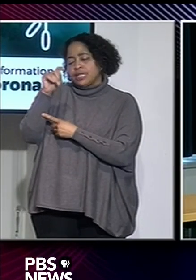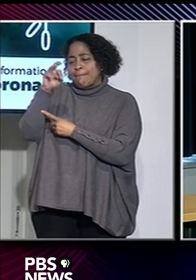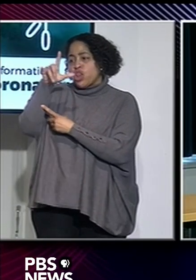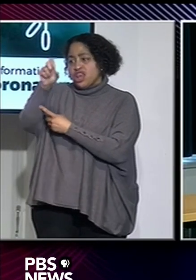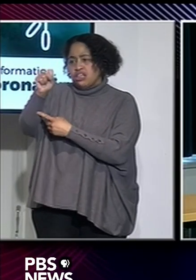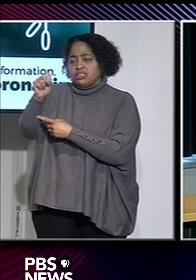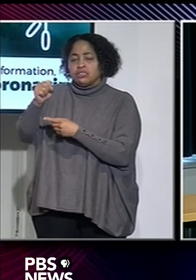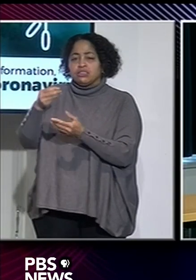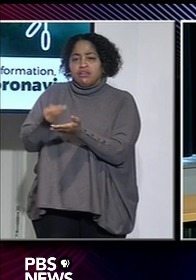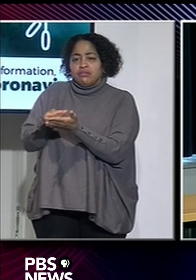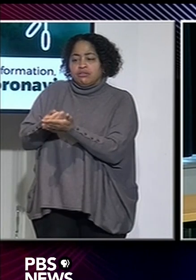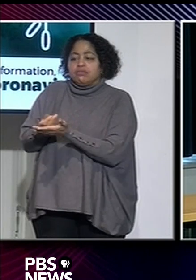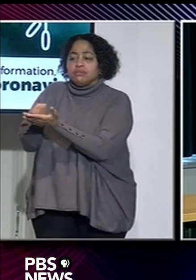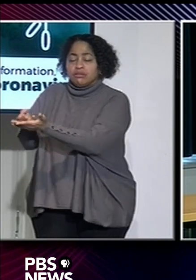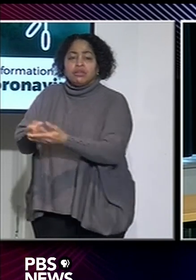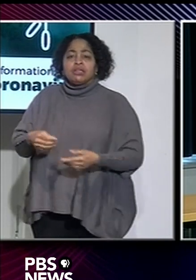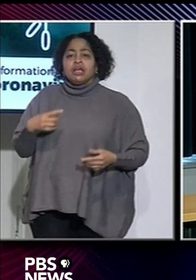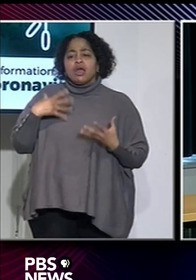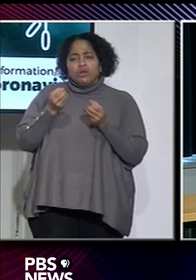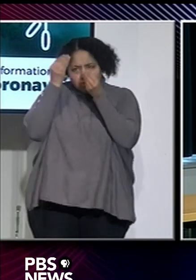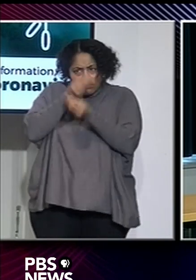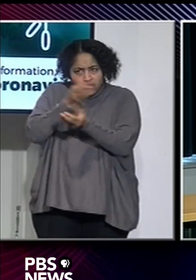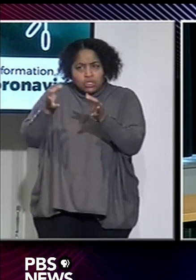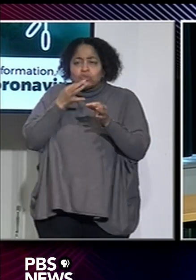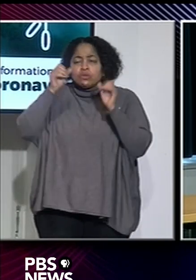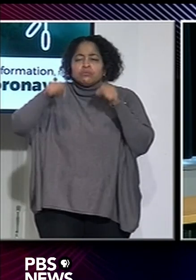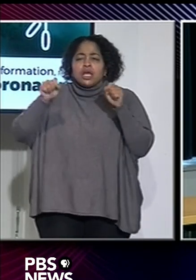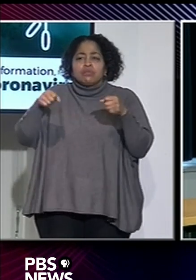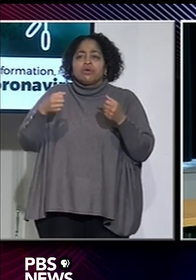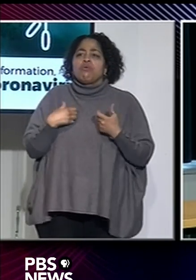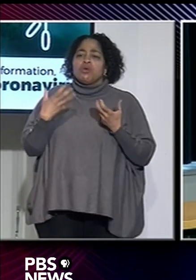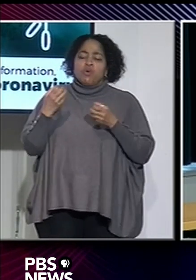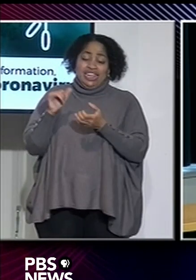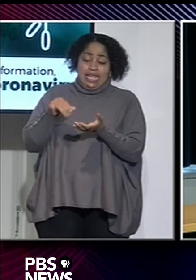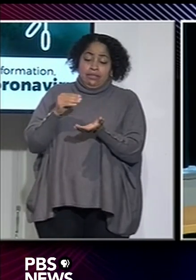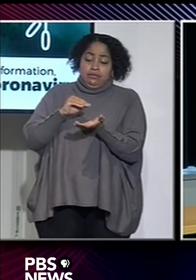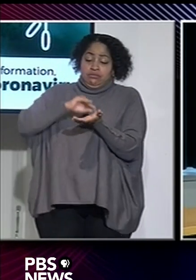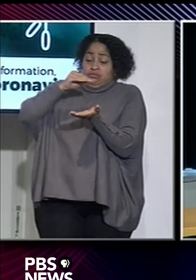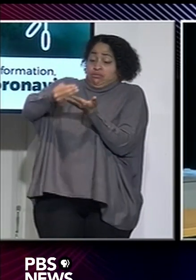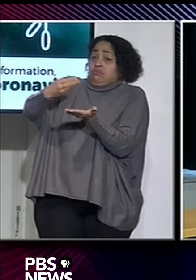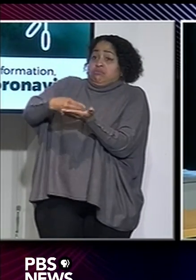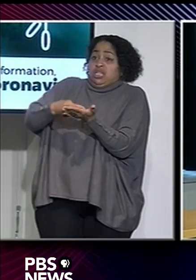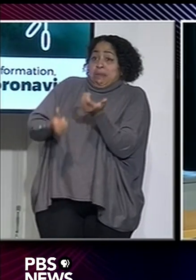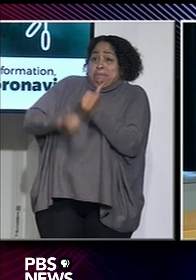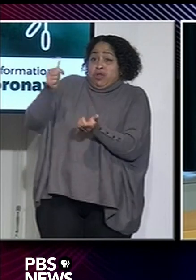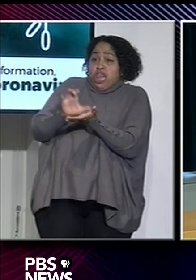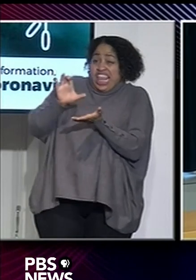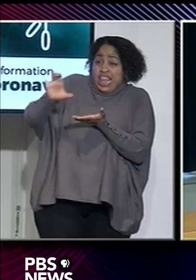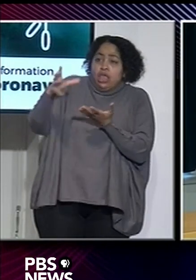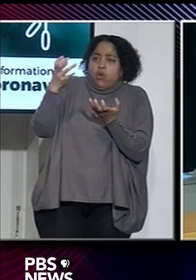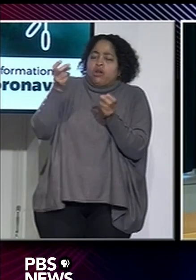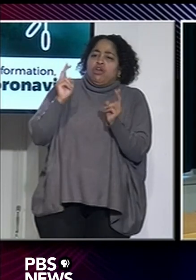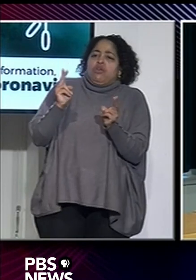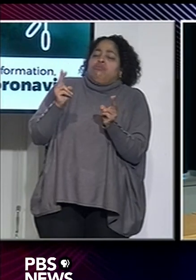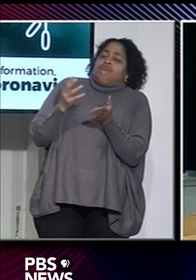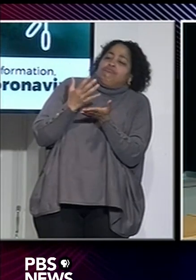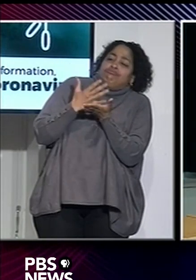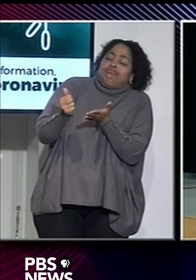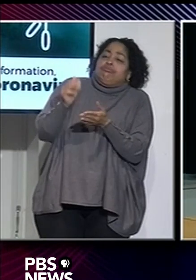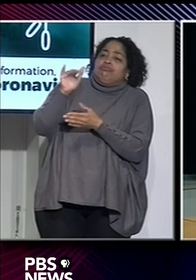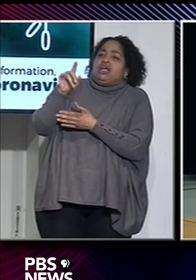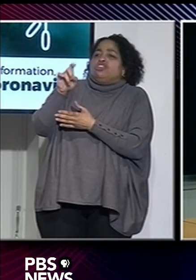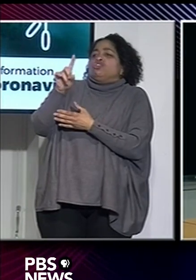Detroiters as soon as possible. Our goal is to get the majority of this funding out between the next 90 to 120 days.